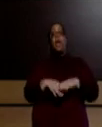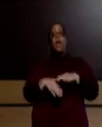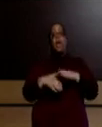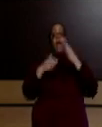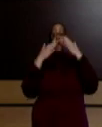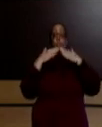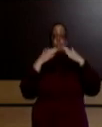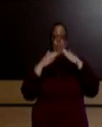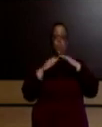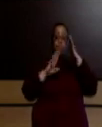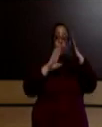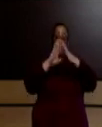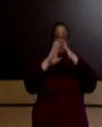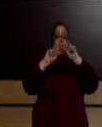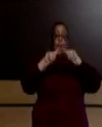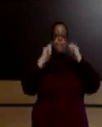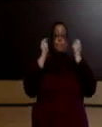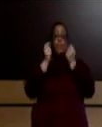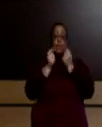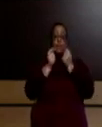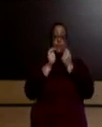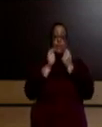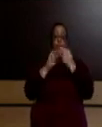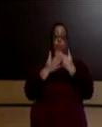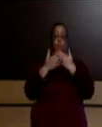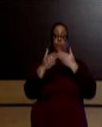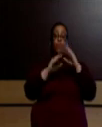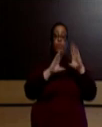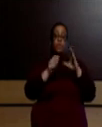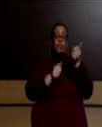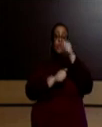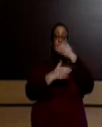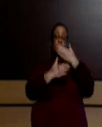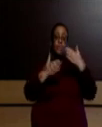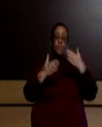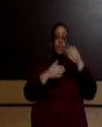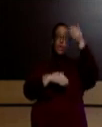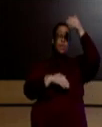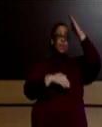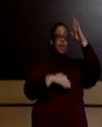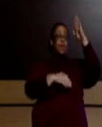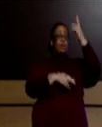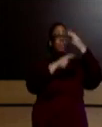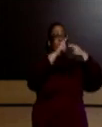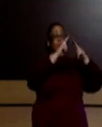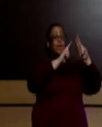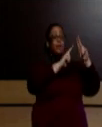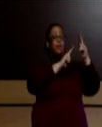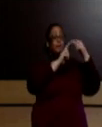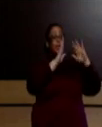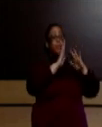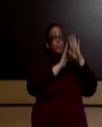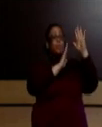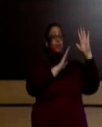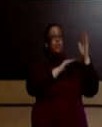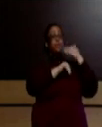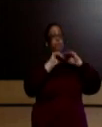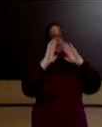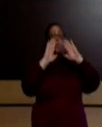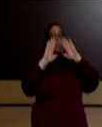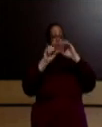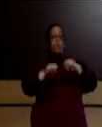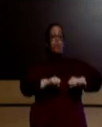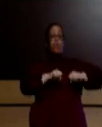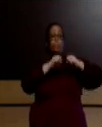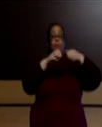with us, and we're thankful for them. So before we do anything, let's pray. So God, we honor you, we magnify you, we glorify you. You are God, you are great, you are mighty. We